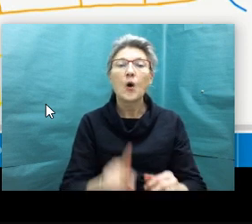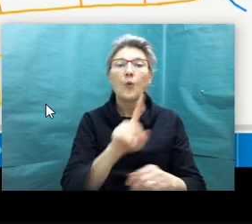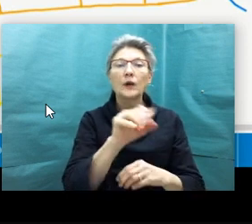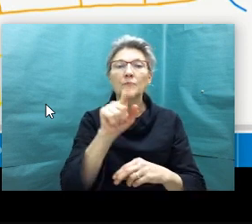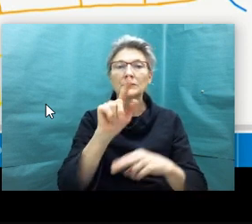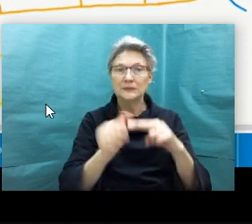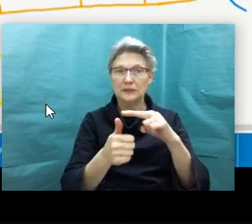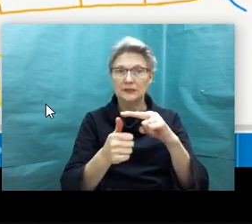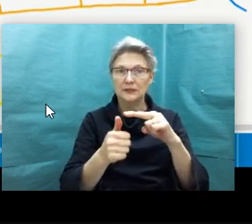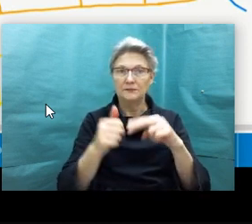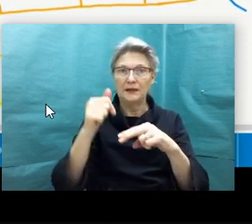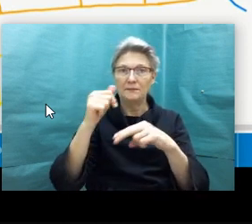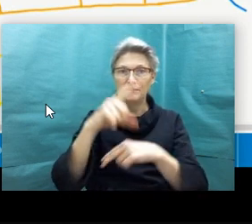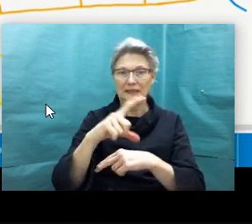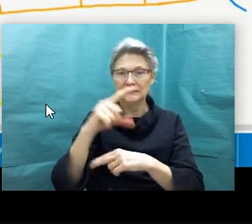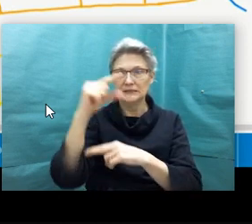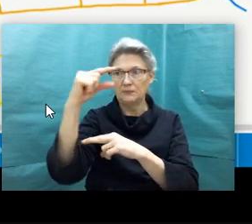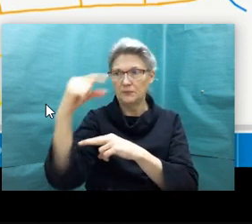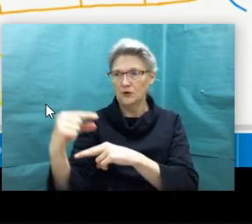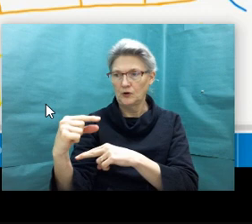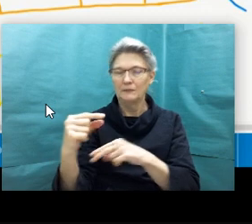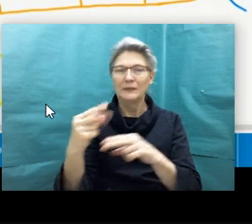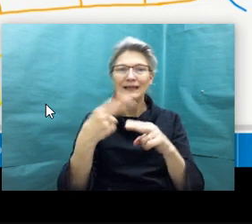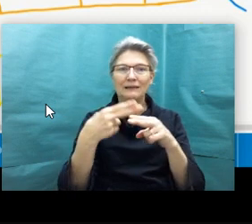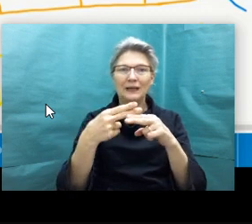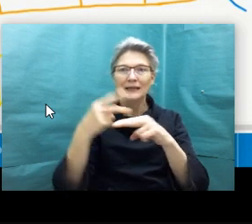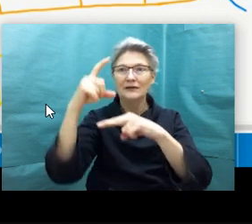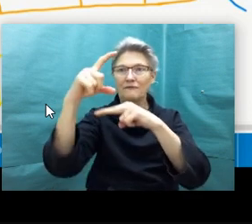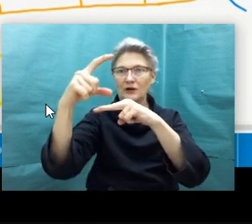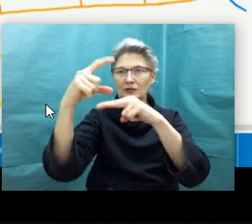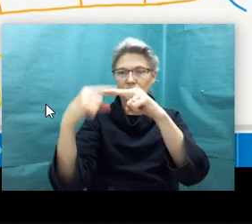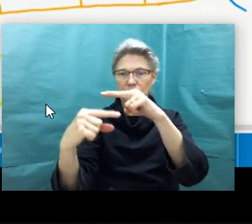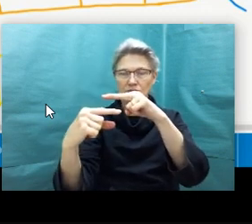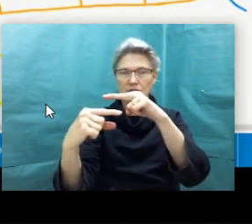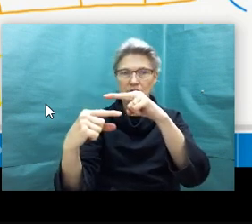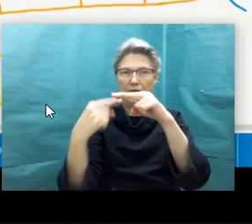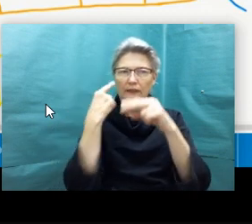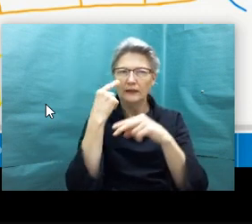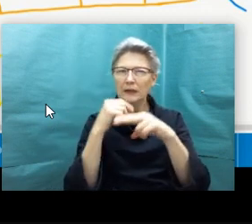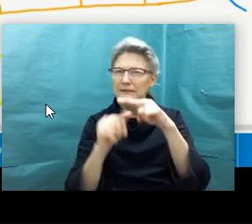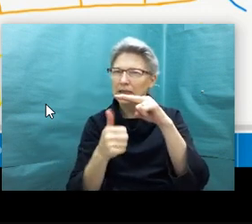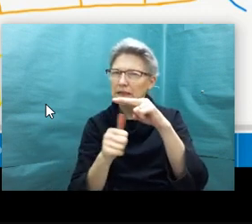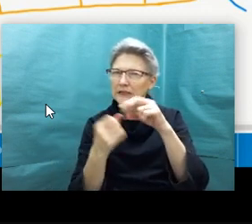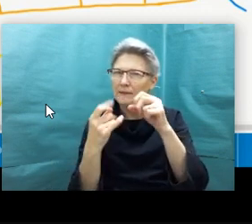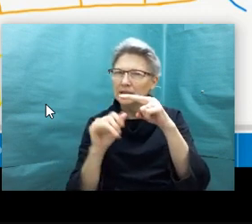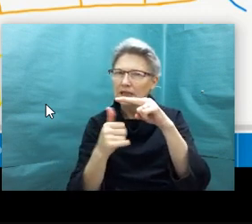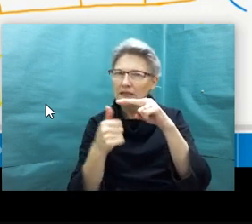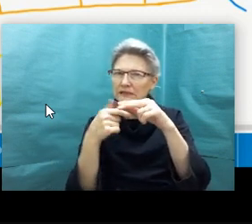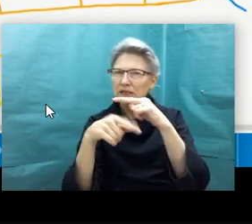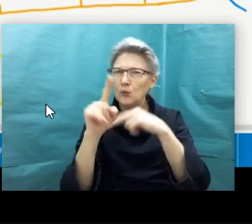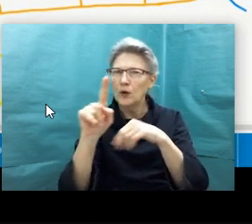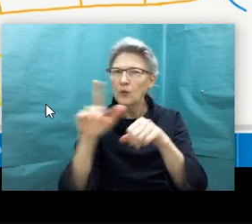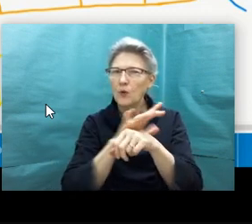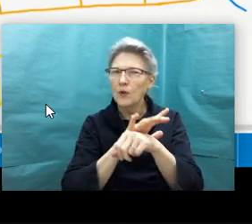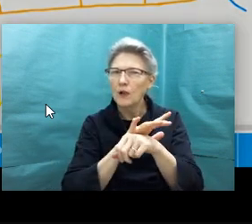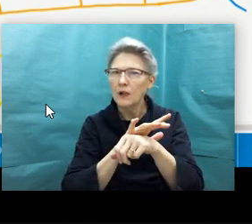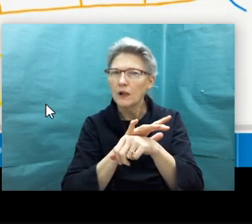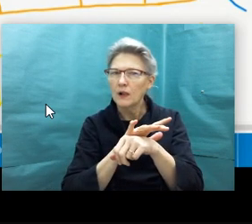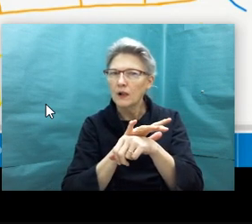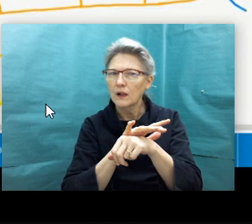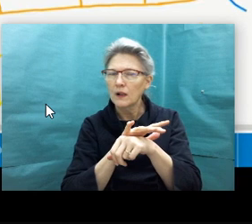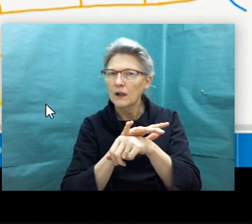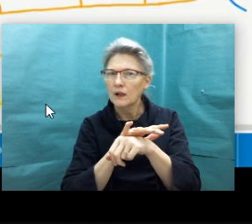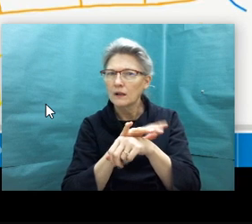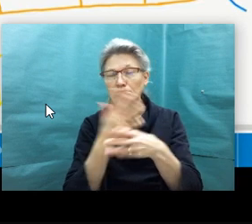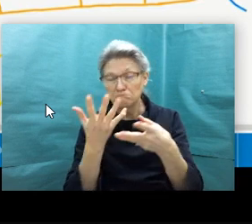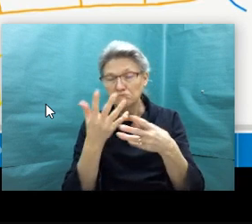1/10, my mixed number, and I'm going to rename it as a fraction. Thinking about tenths, how many tenths are in one whole for my one